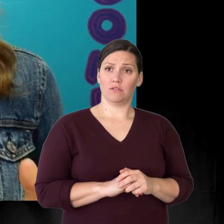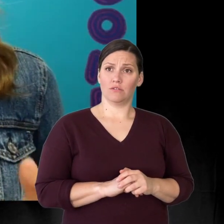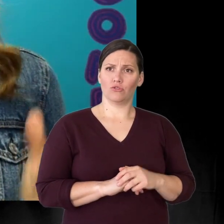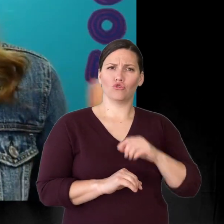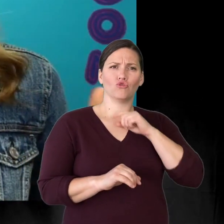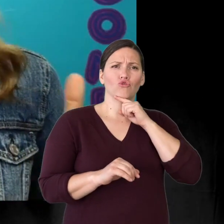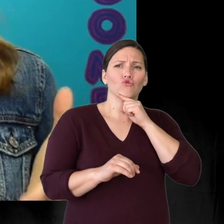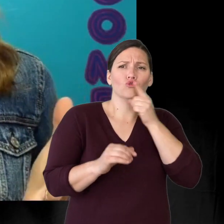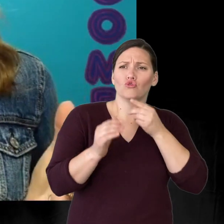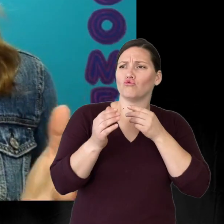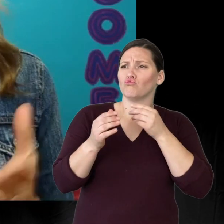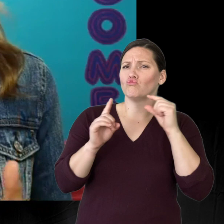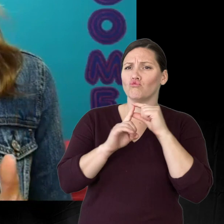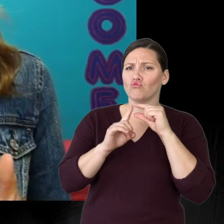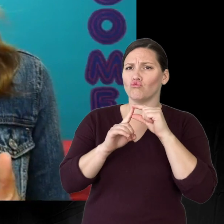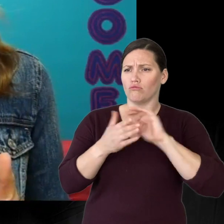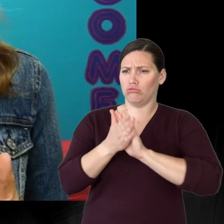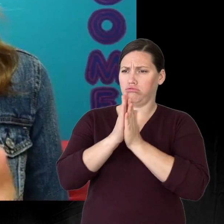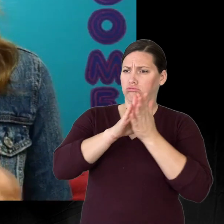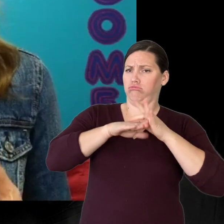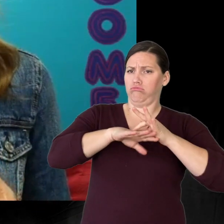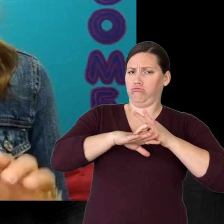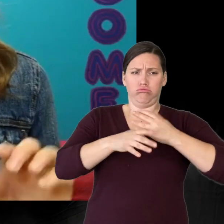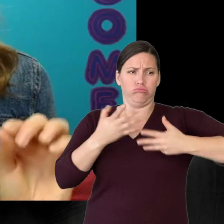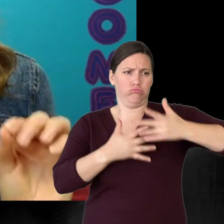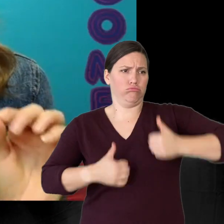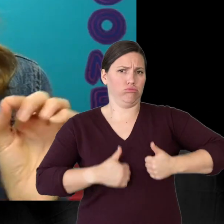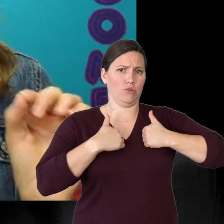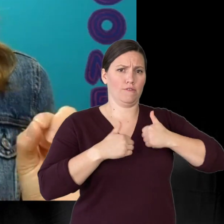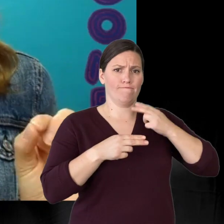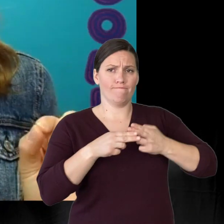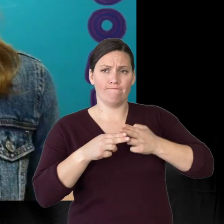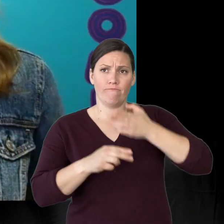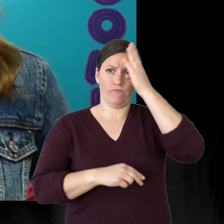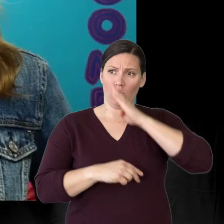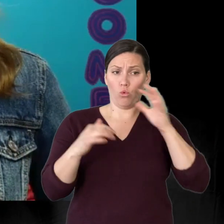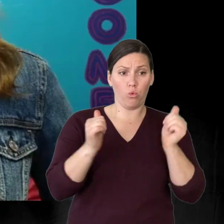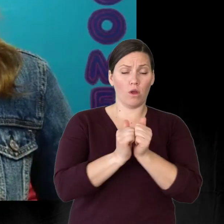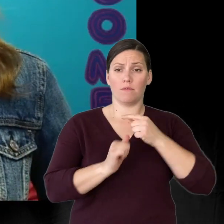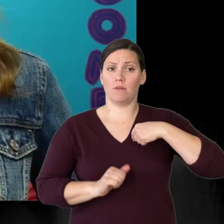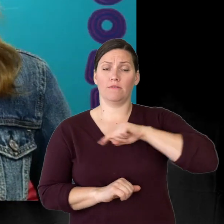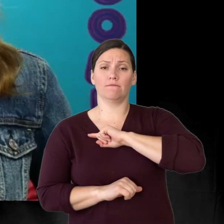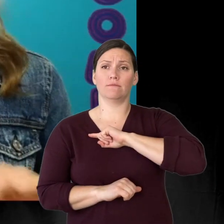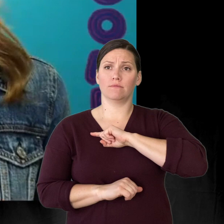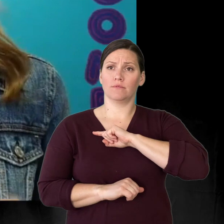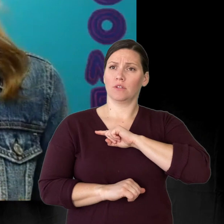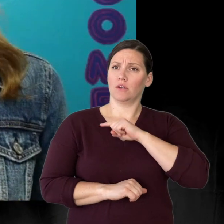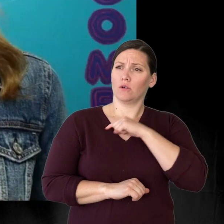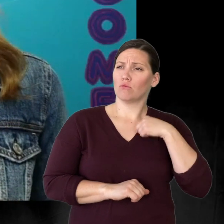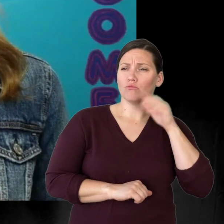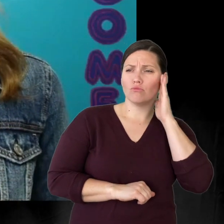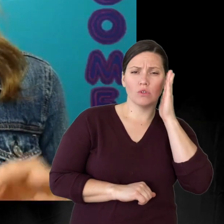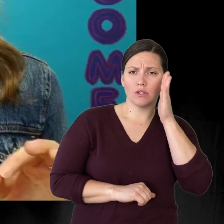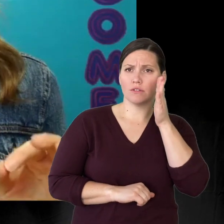truths like the Word became flesh and dwelt among us, truths like his name is Emmanuel, God with us. We are